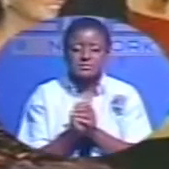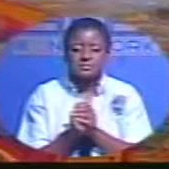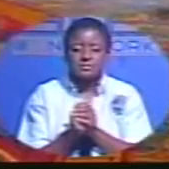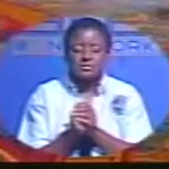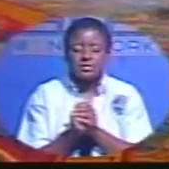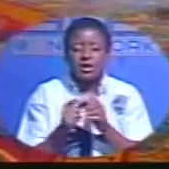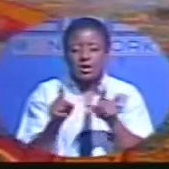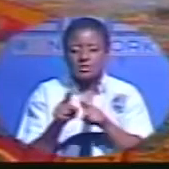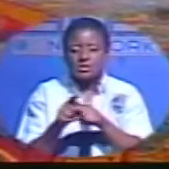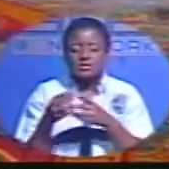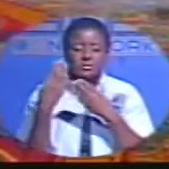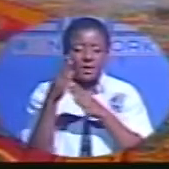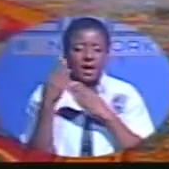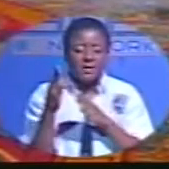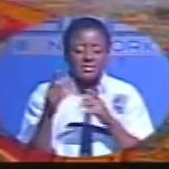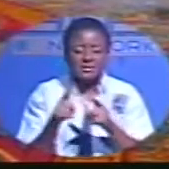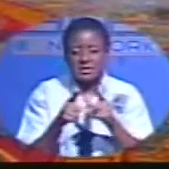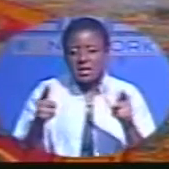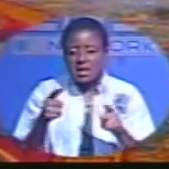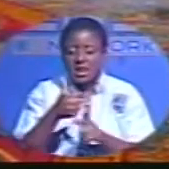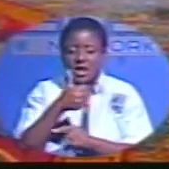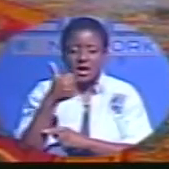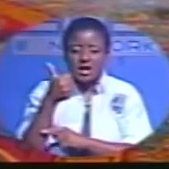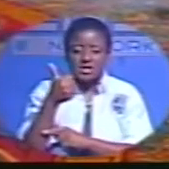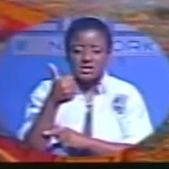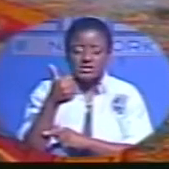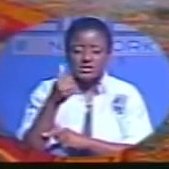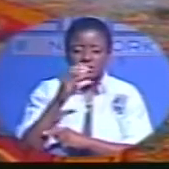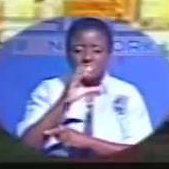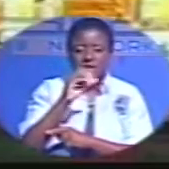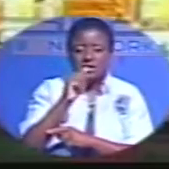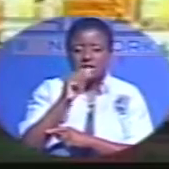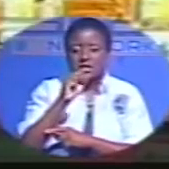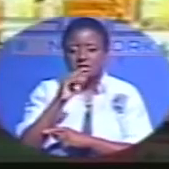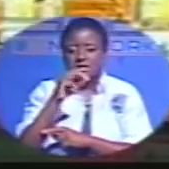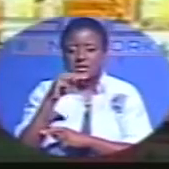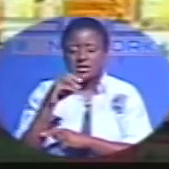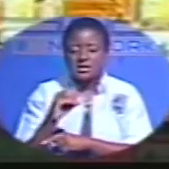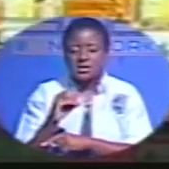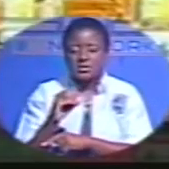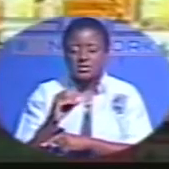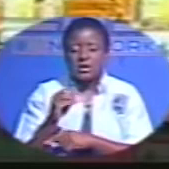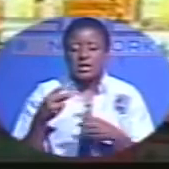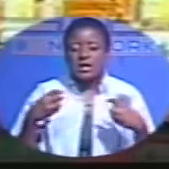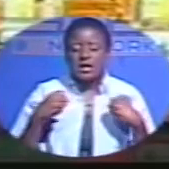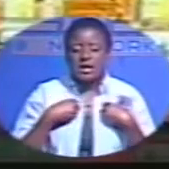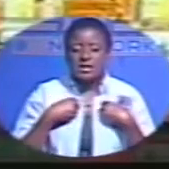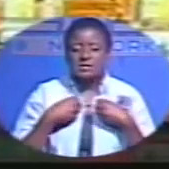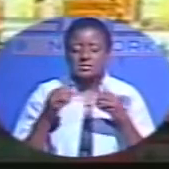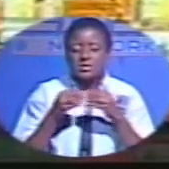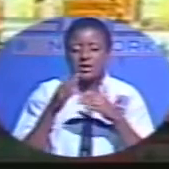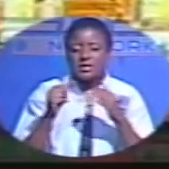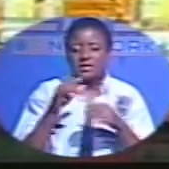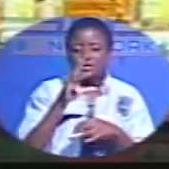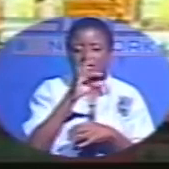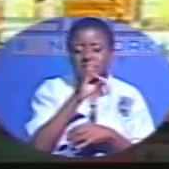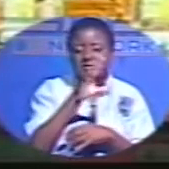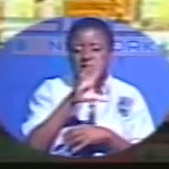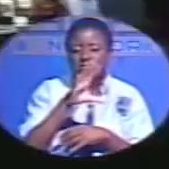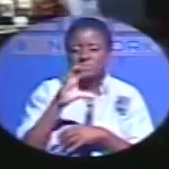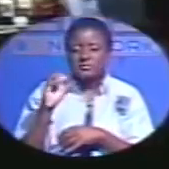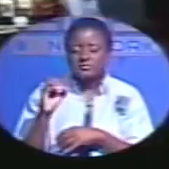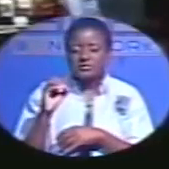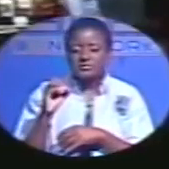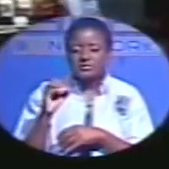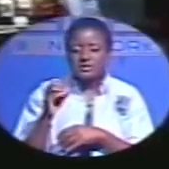Bahamas' largest casino, the gaming facility also offers over 750 of the newest slot machines, each equipped with a state-of-the-art